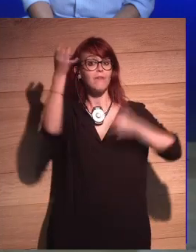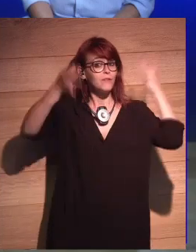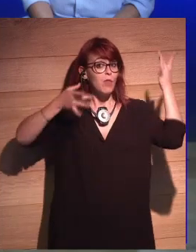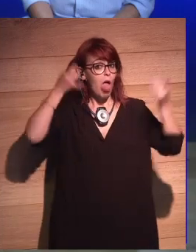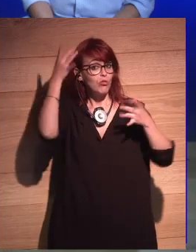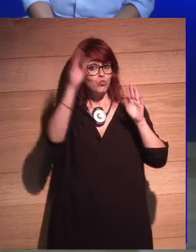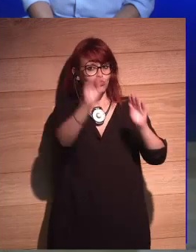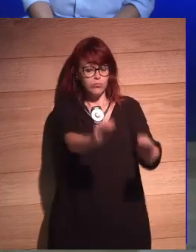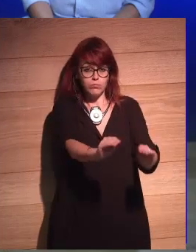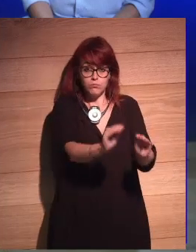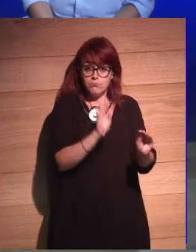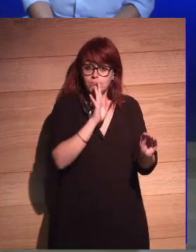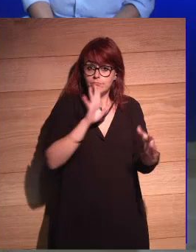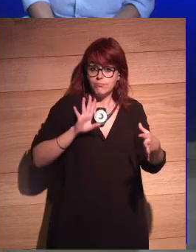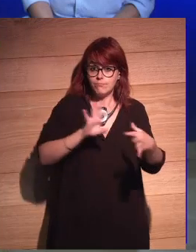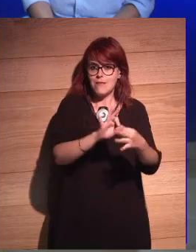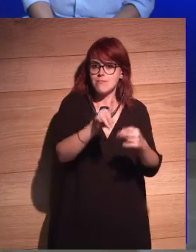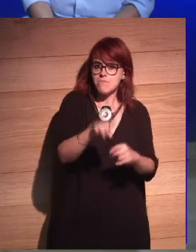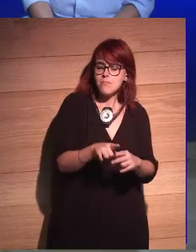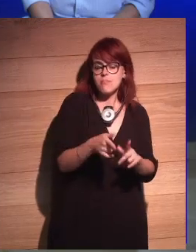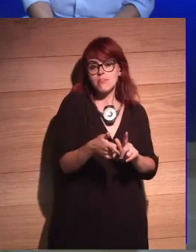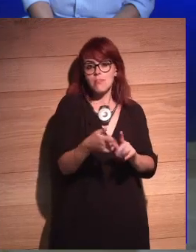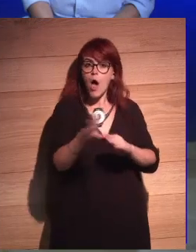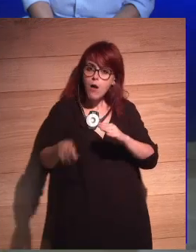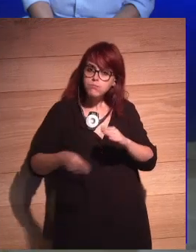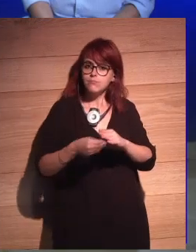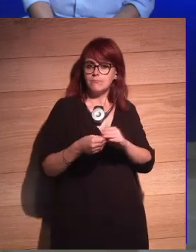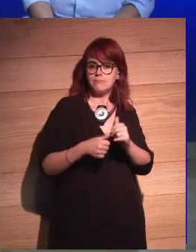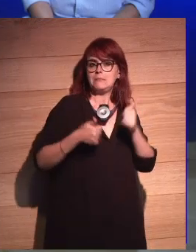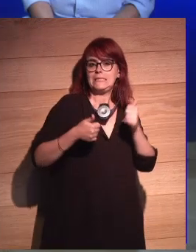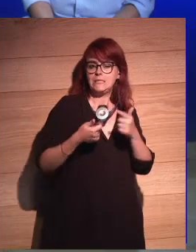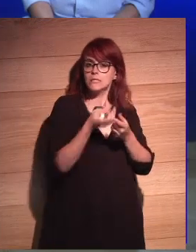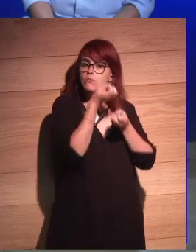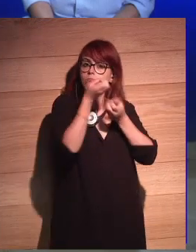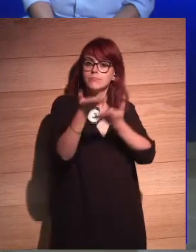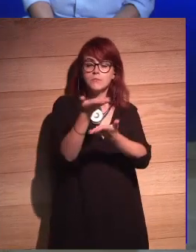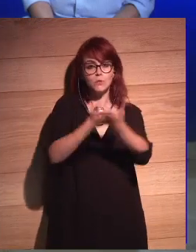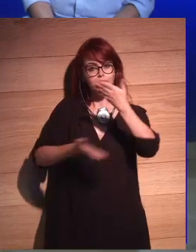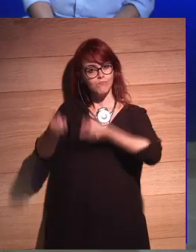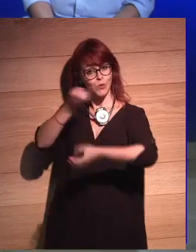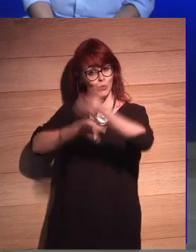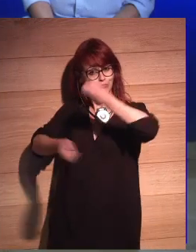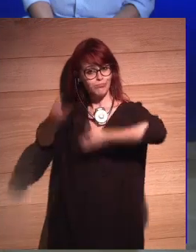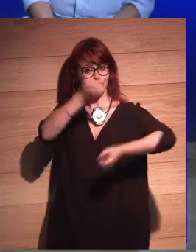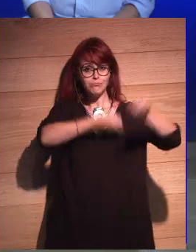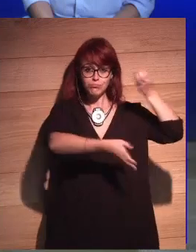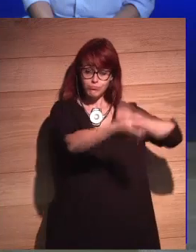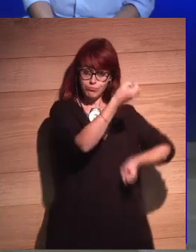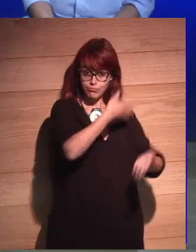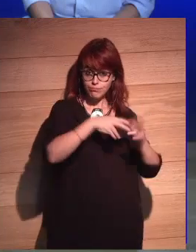students to create their own activities and to enrich them and explain